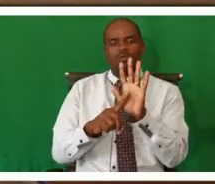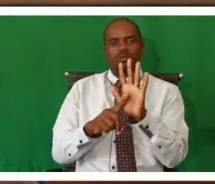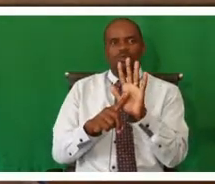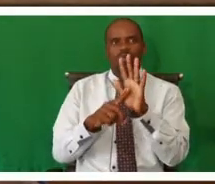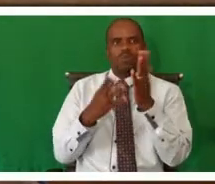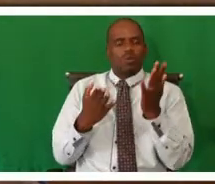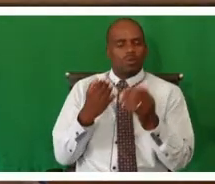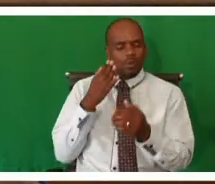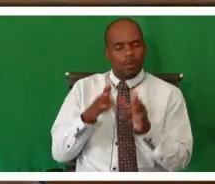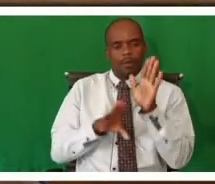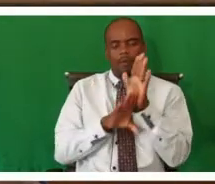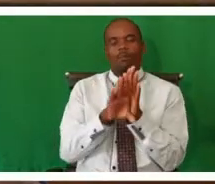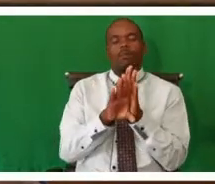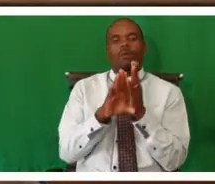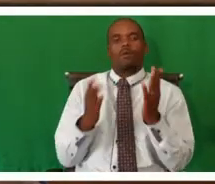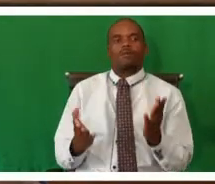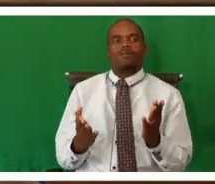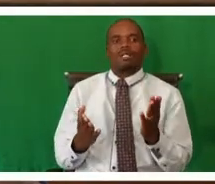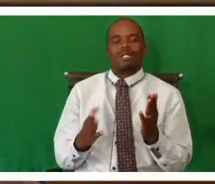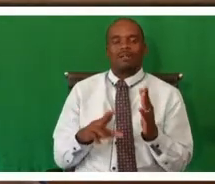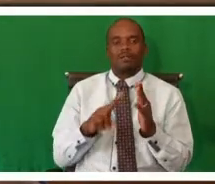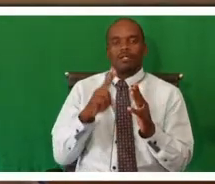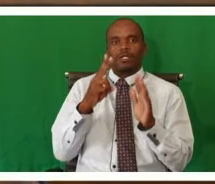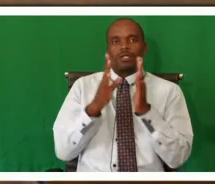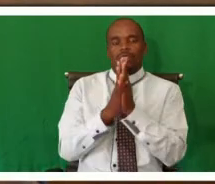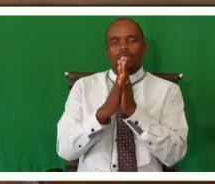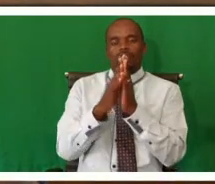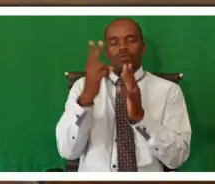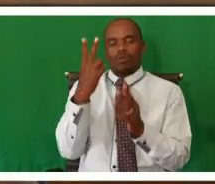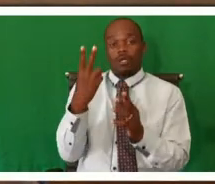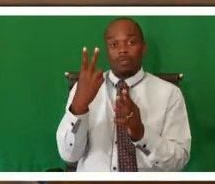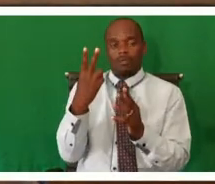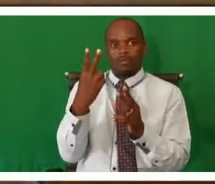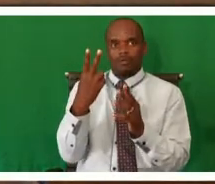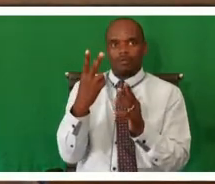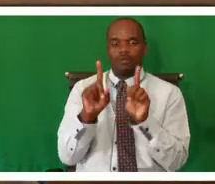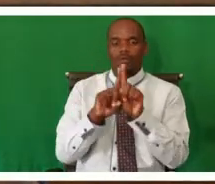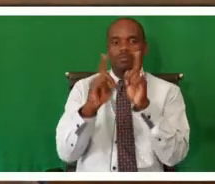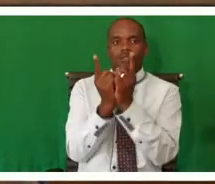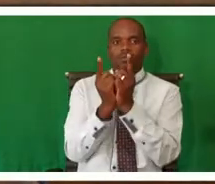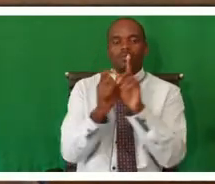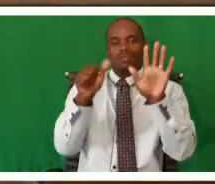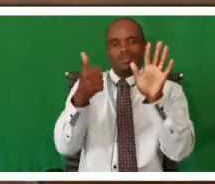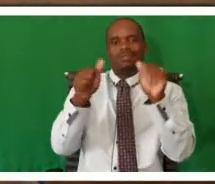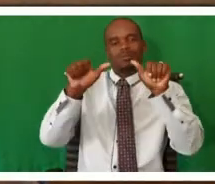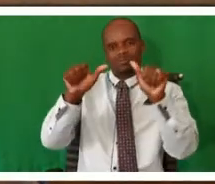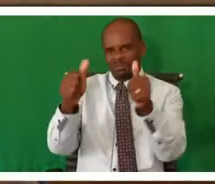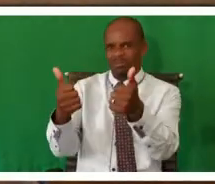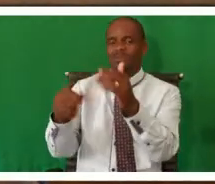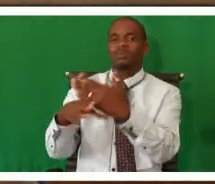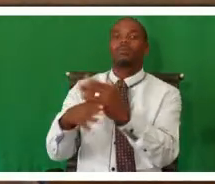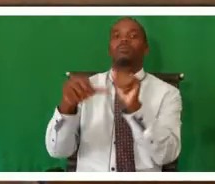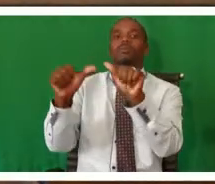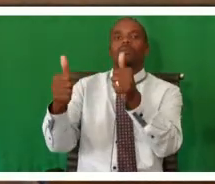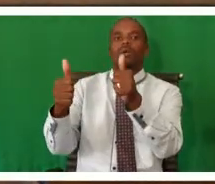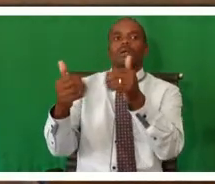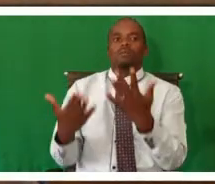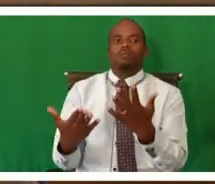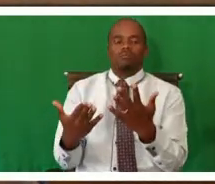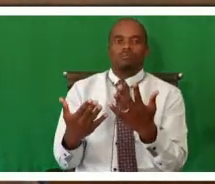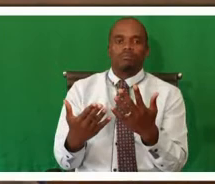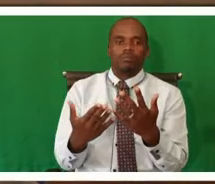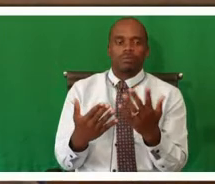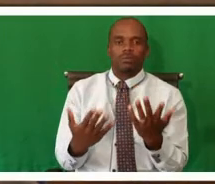significant improvement. Out of 12 departments, 6 received qualified audit opinion with 1 outstanding.